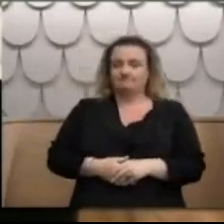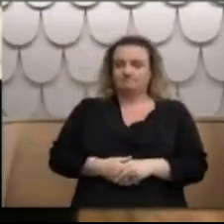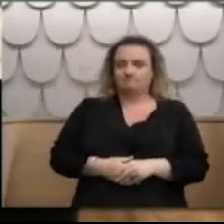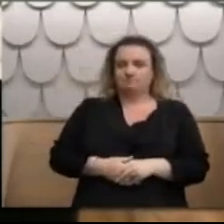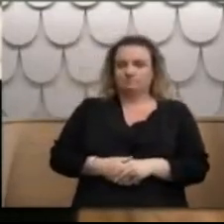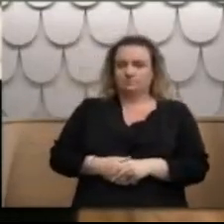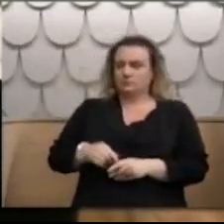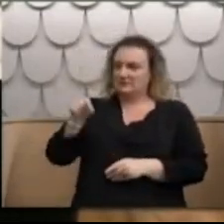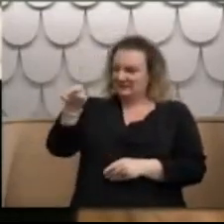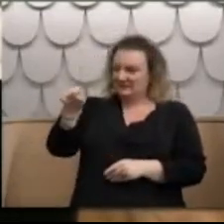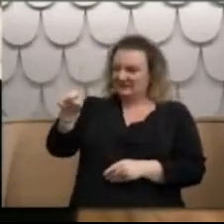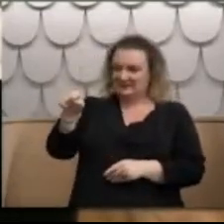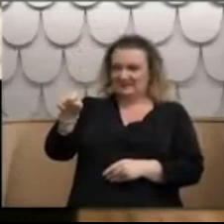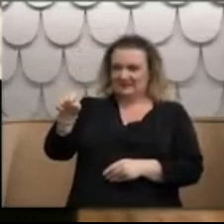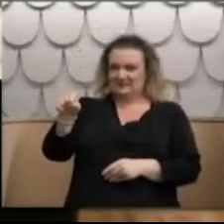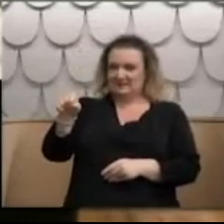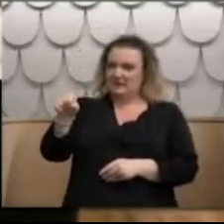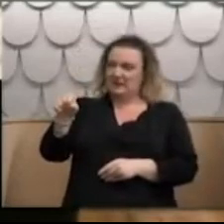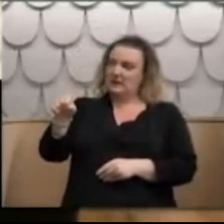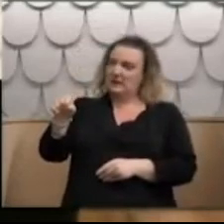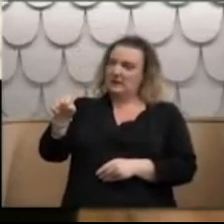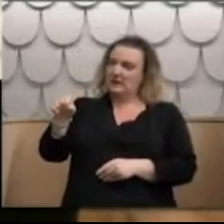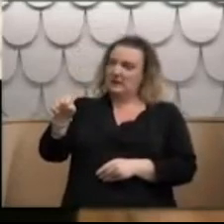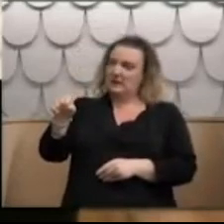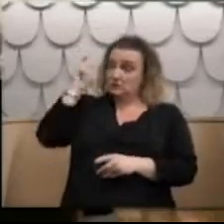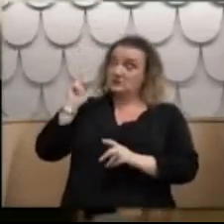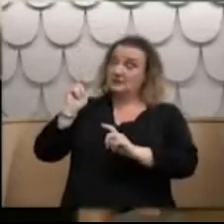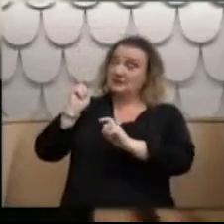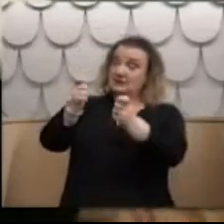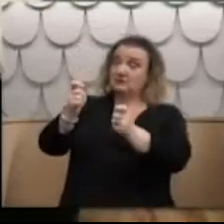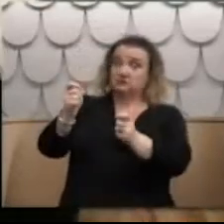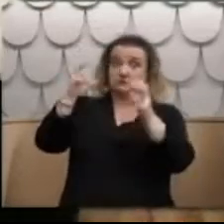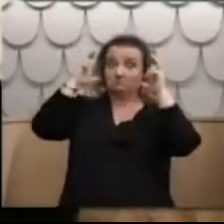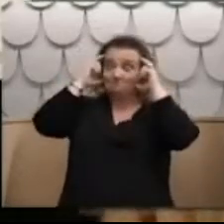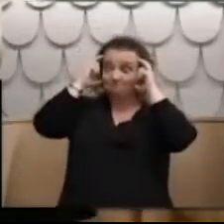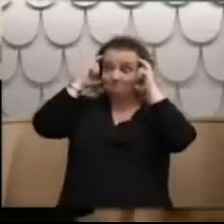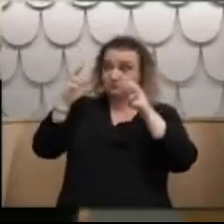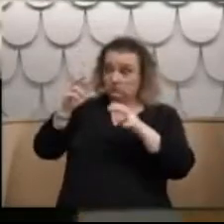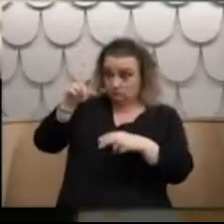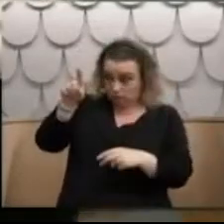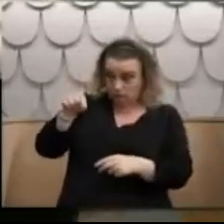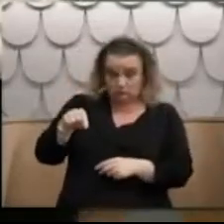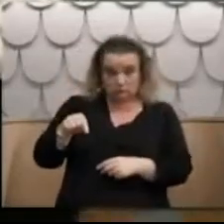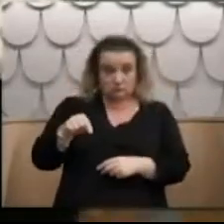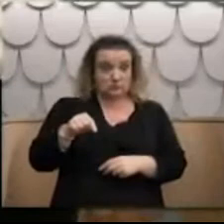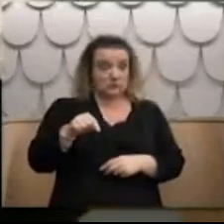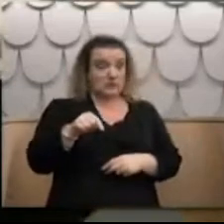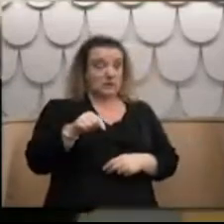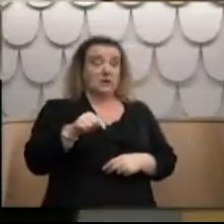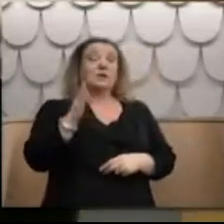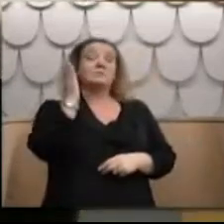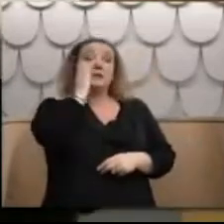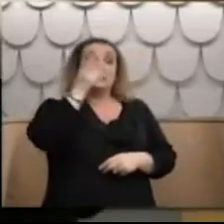It was him that you said gave you shock treatment, is that right? He put me on the bed and two nurses holding me